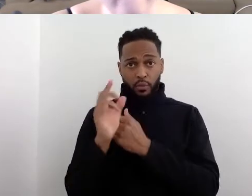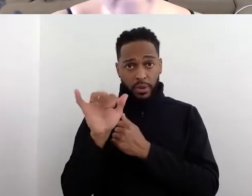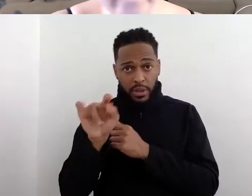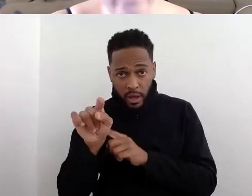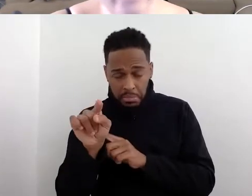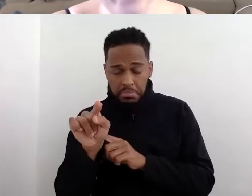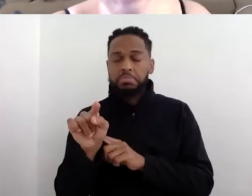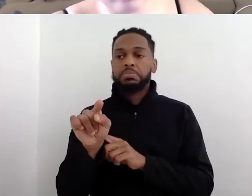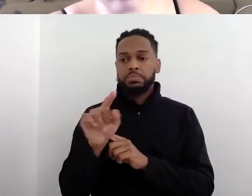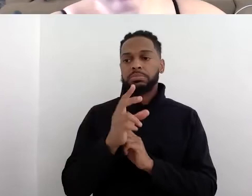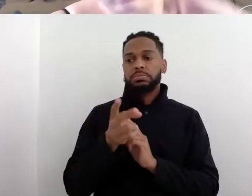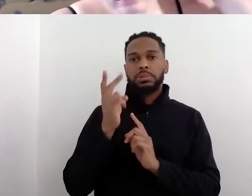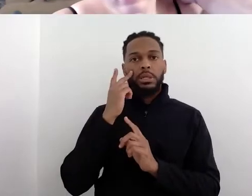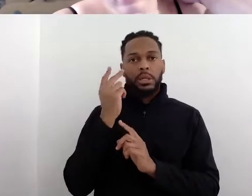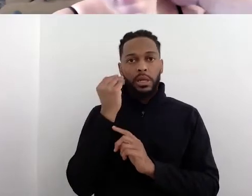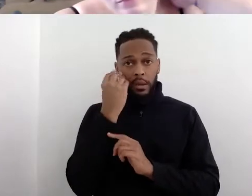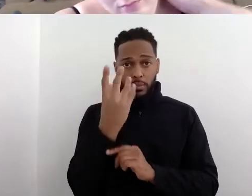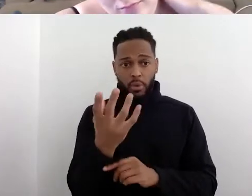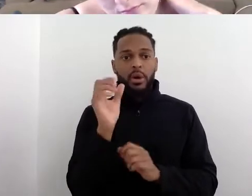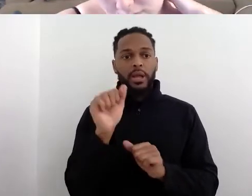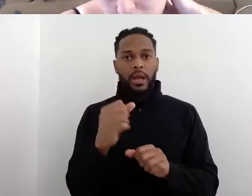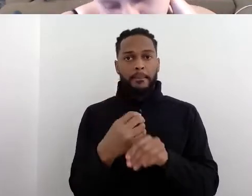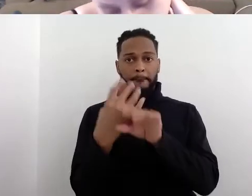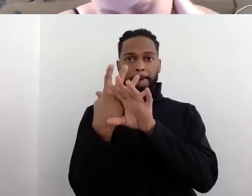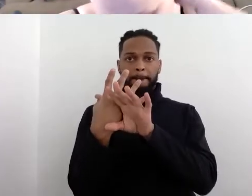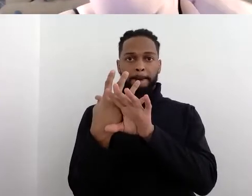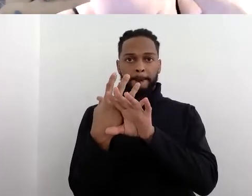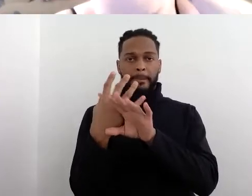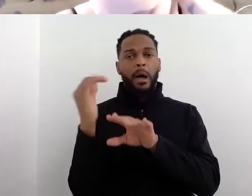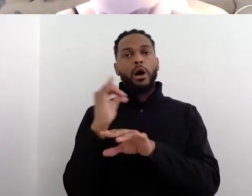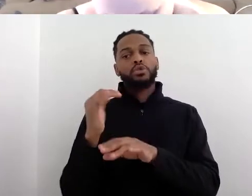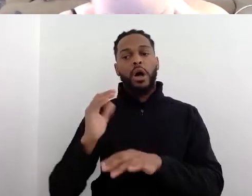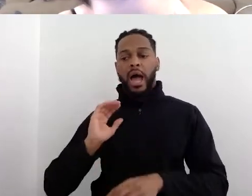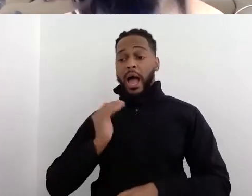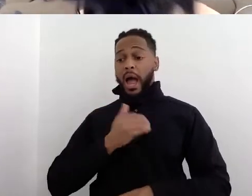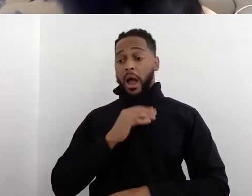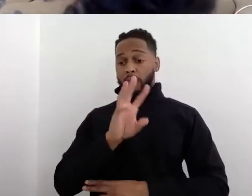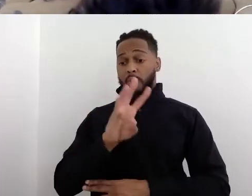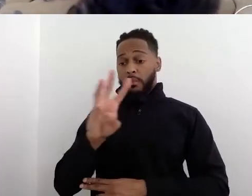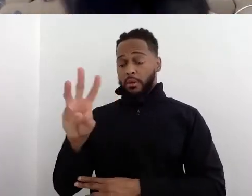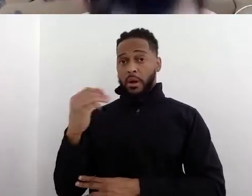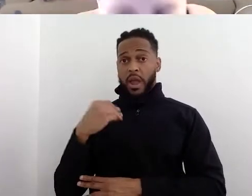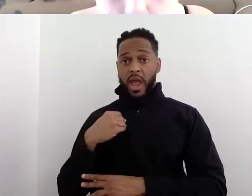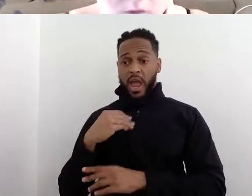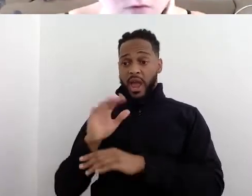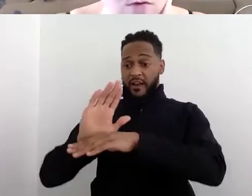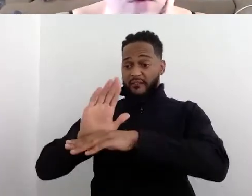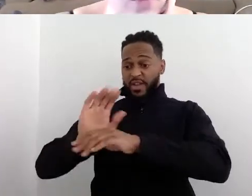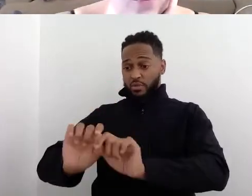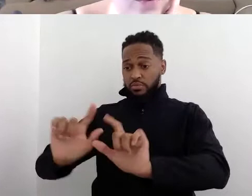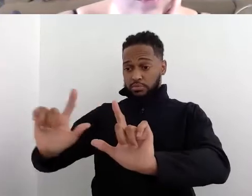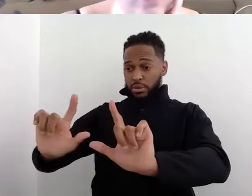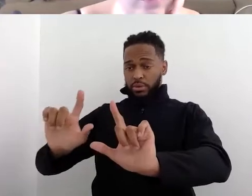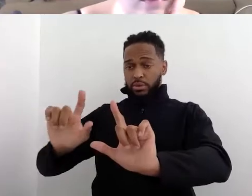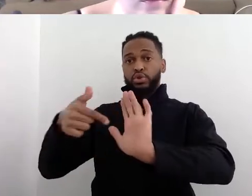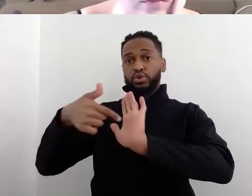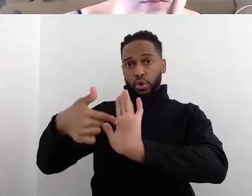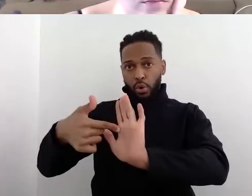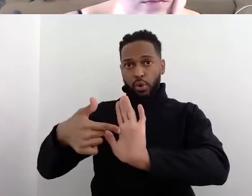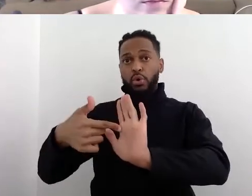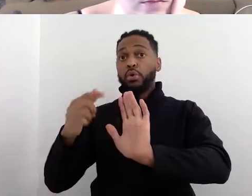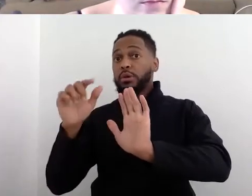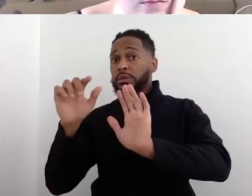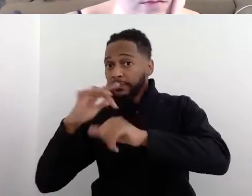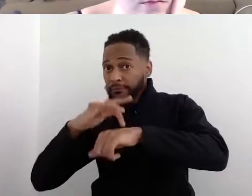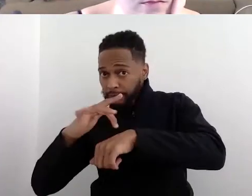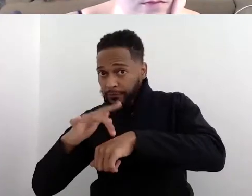think we posted a little video on the website to let people know that we had the visits. We tweeted about it and stuff. And so I think there was some